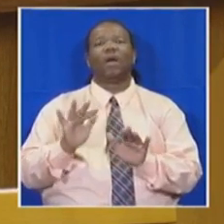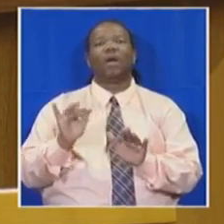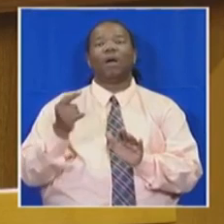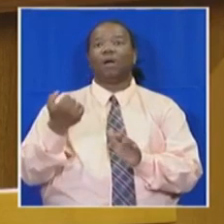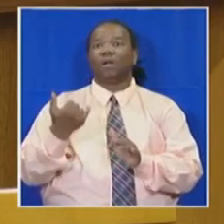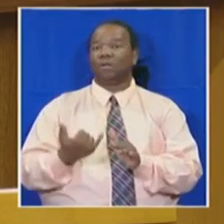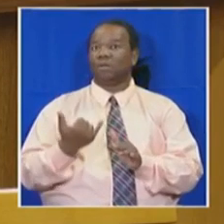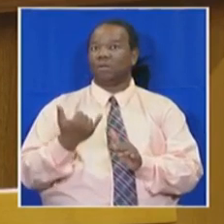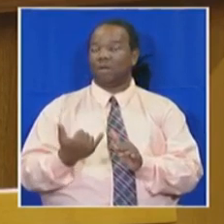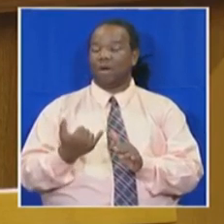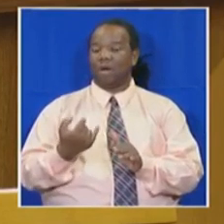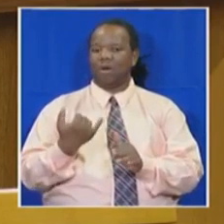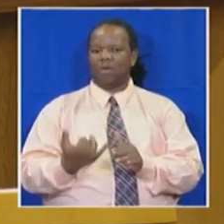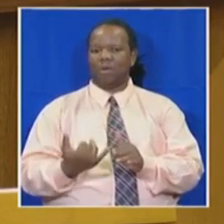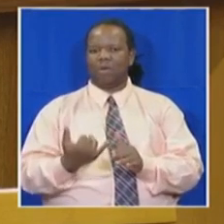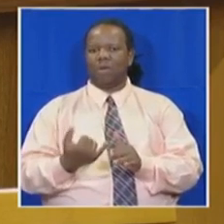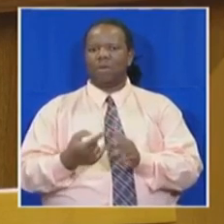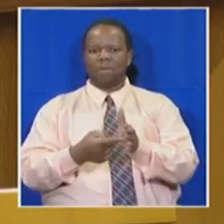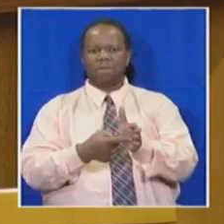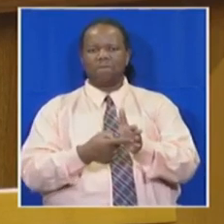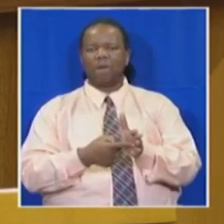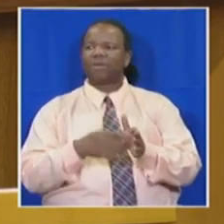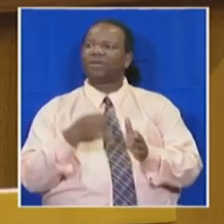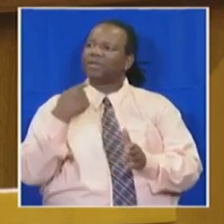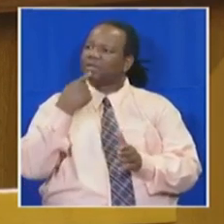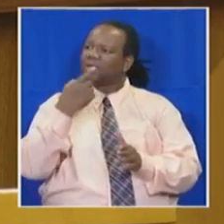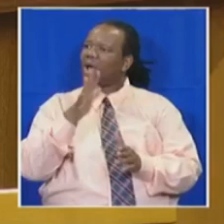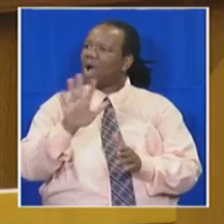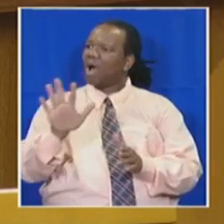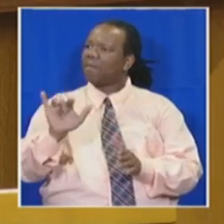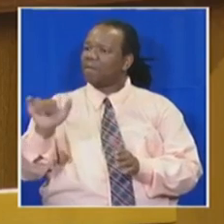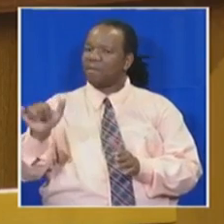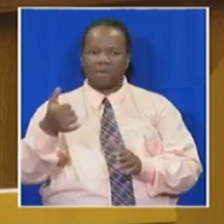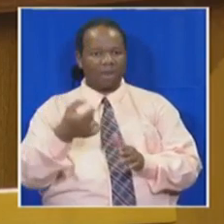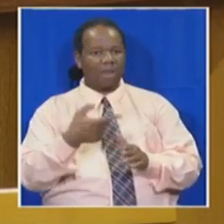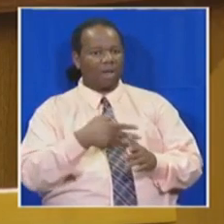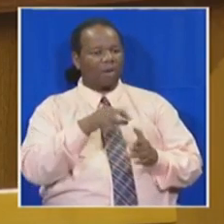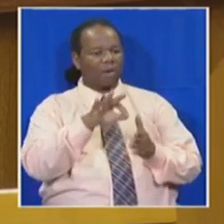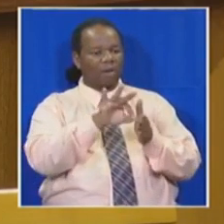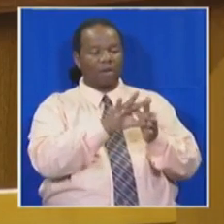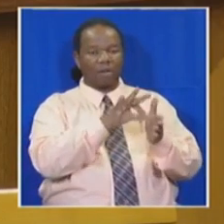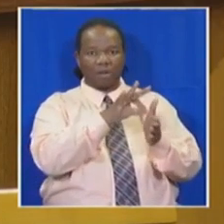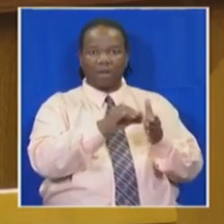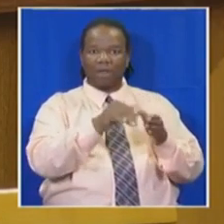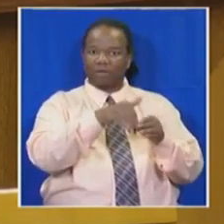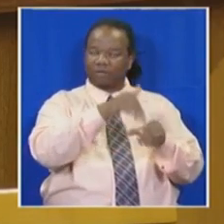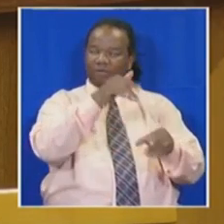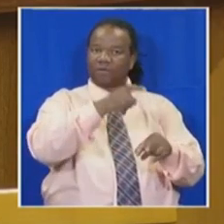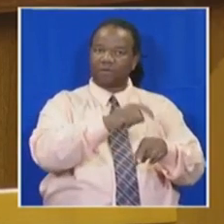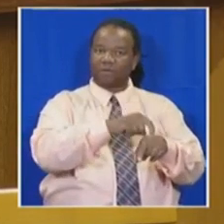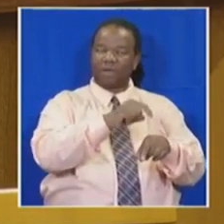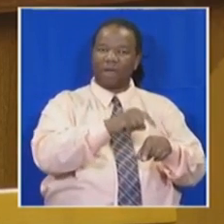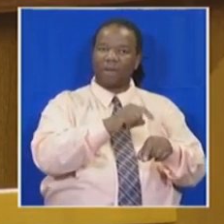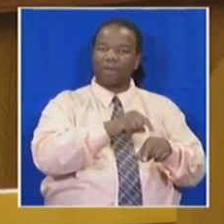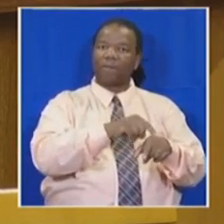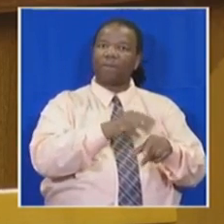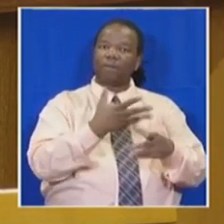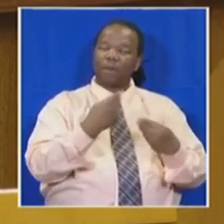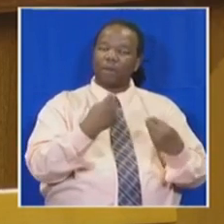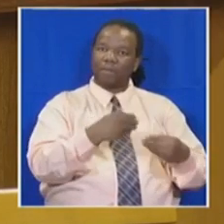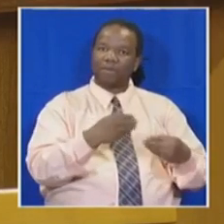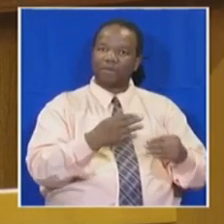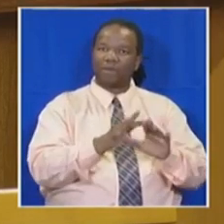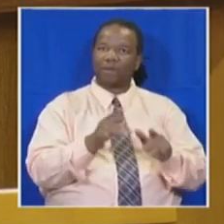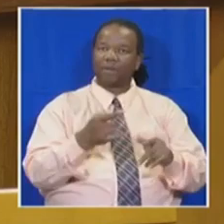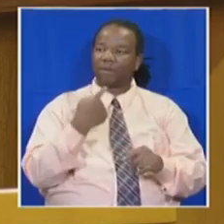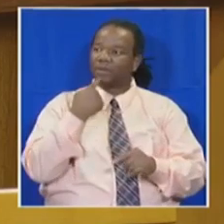at the moment. We will see you during election season when we need your vote, and we might even, drop